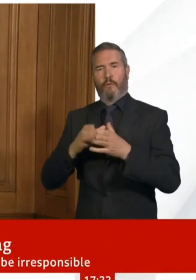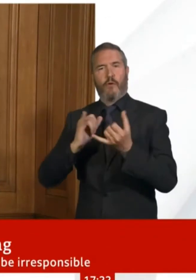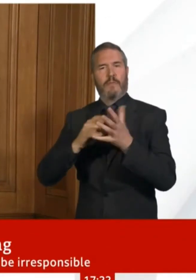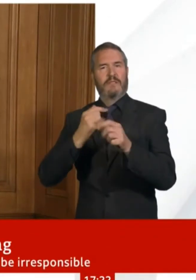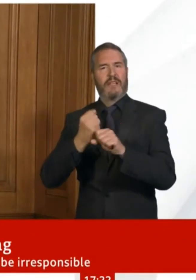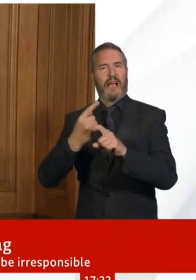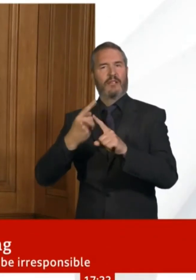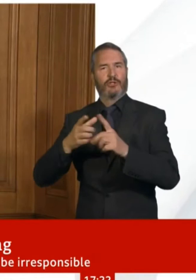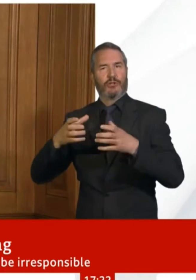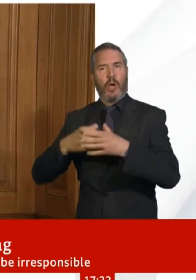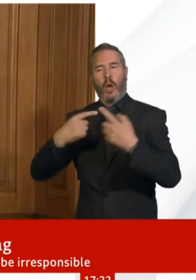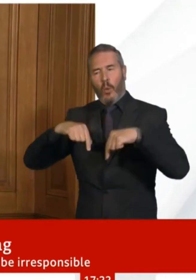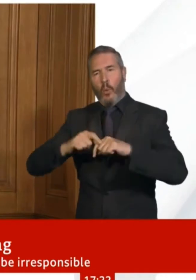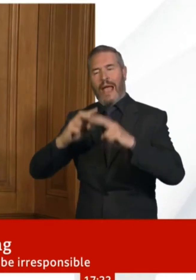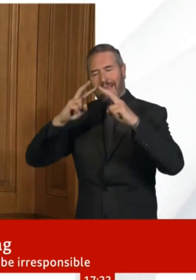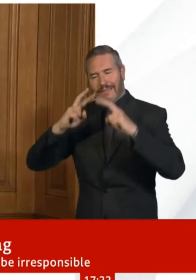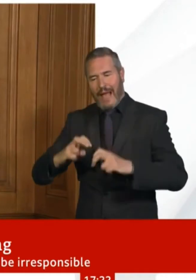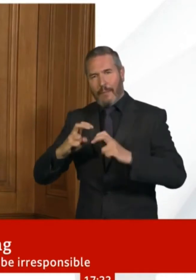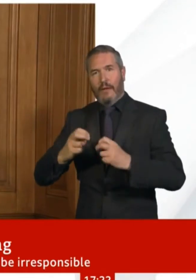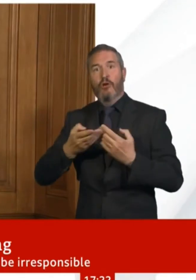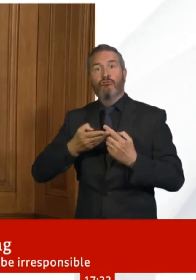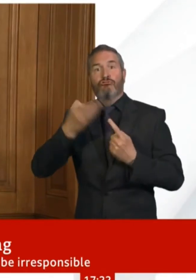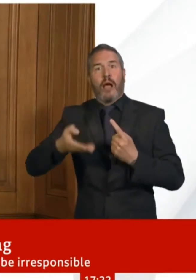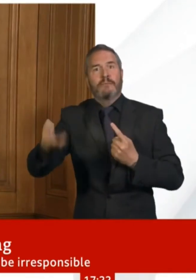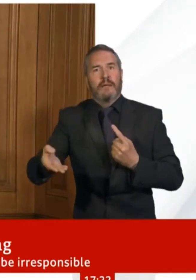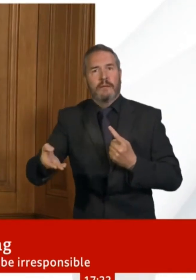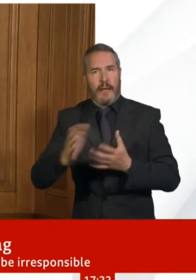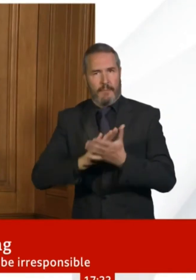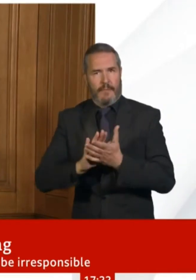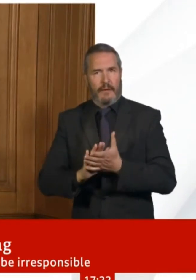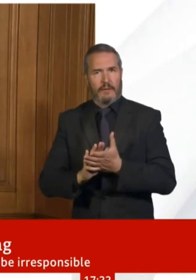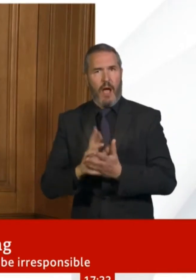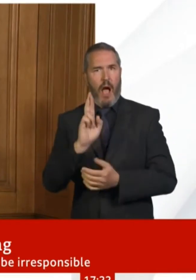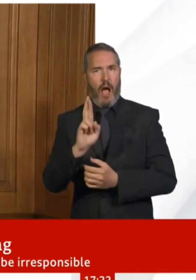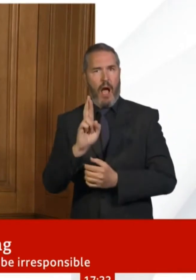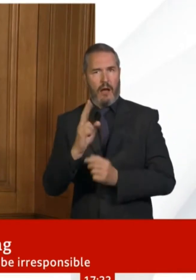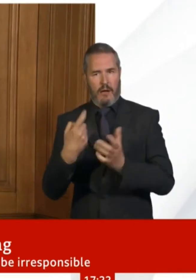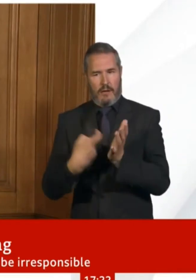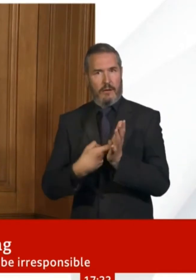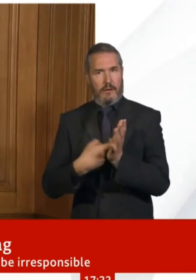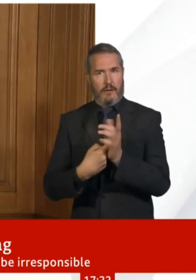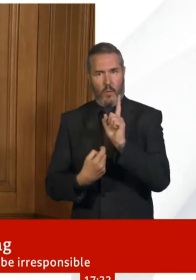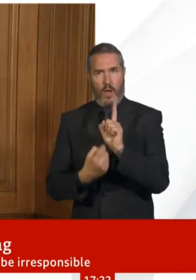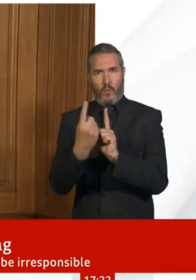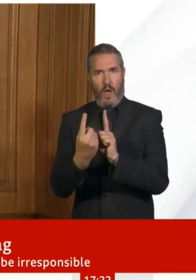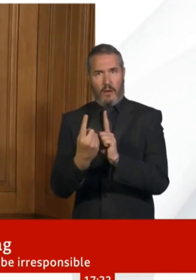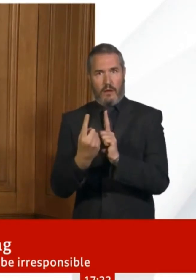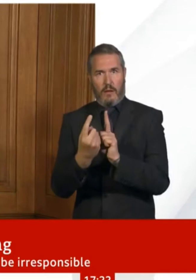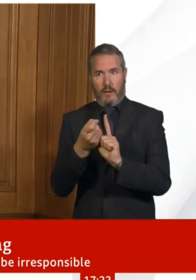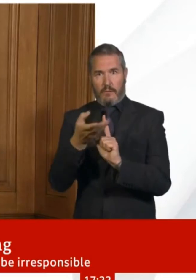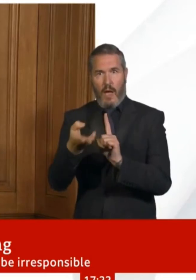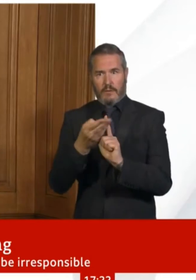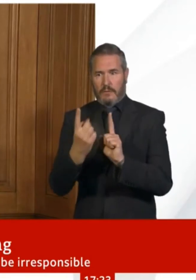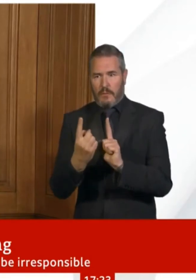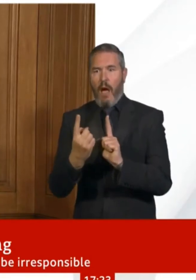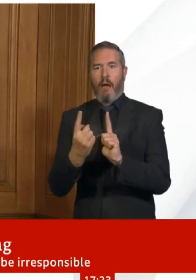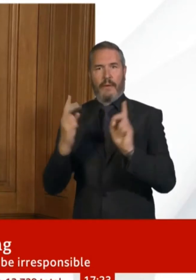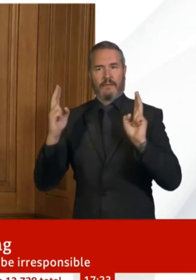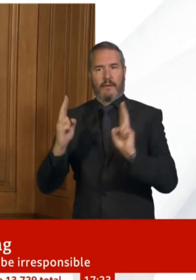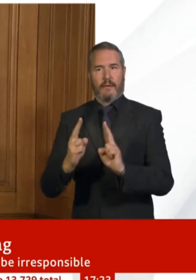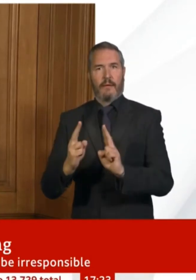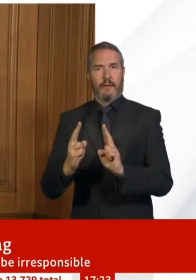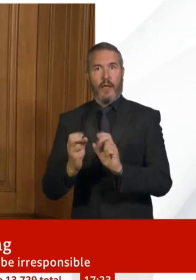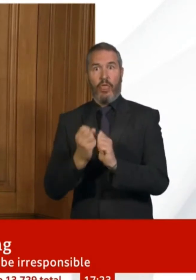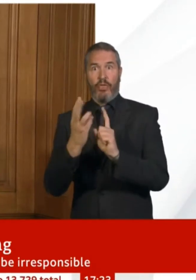is looking at the R of the transmission in the community, and I don't think any of those data change that opinion as to where